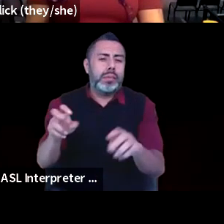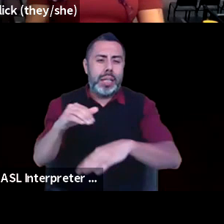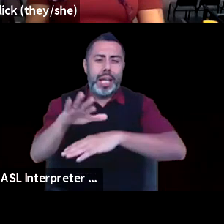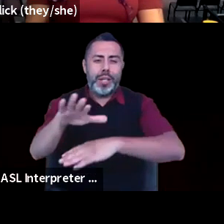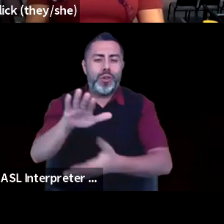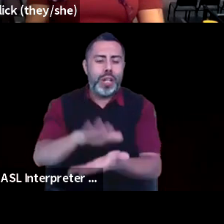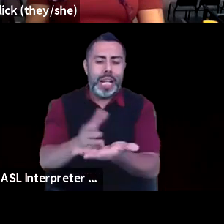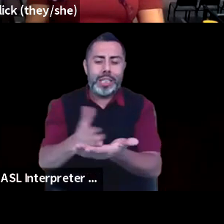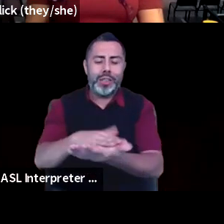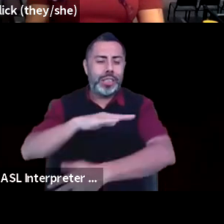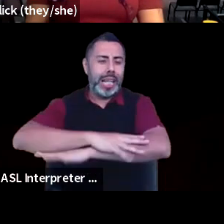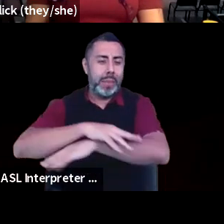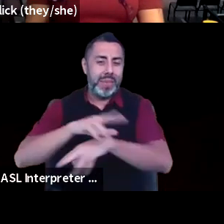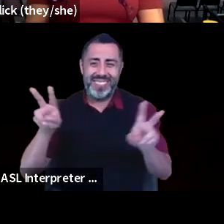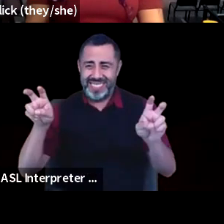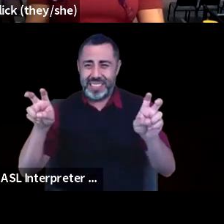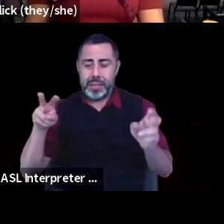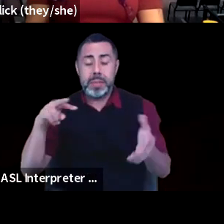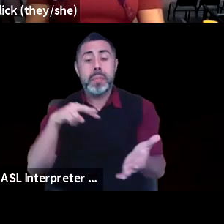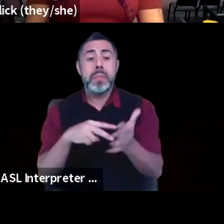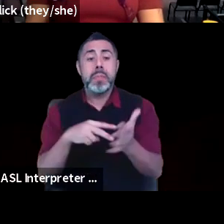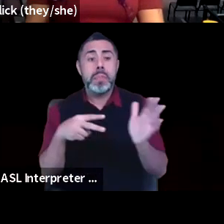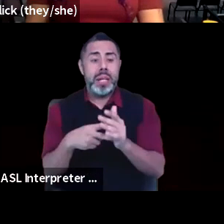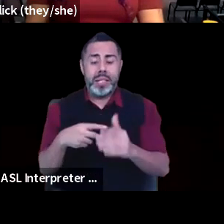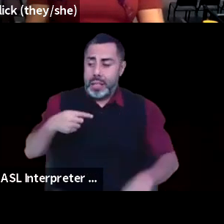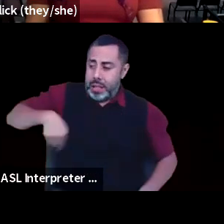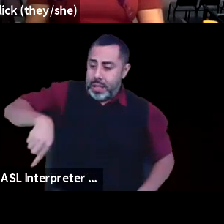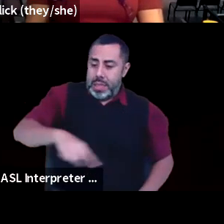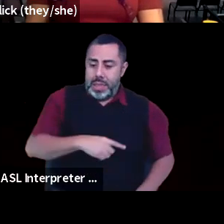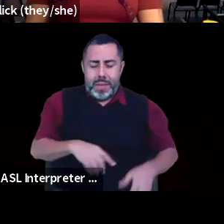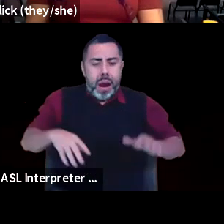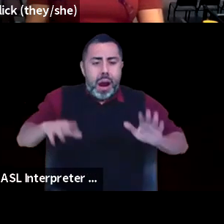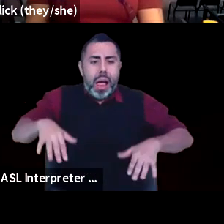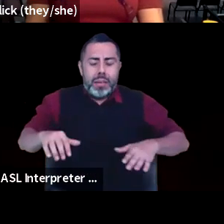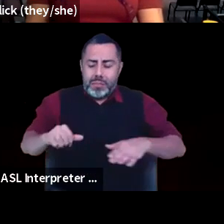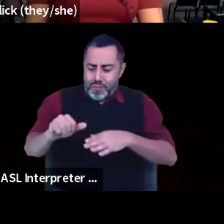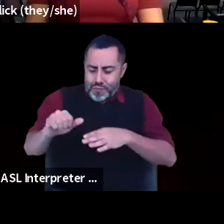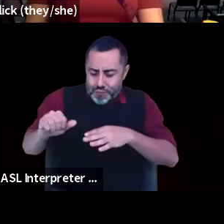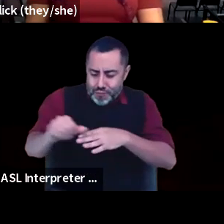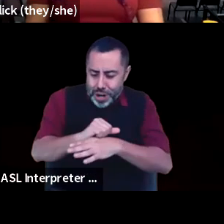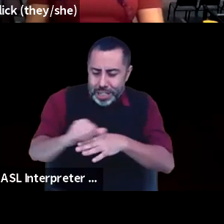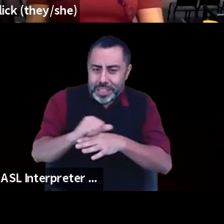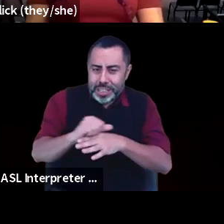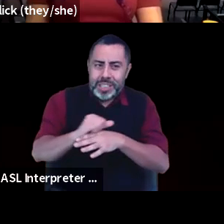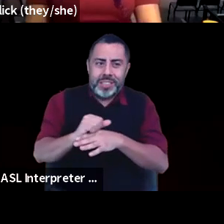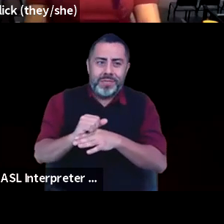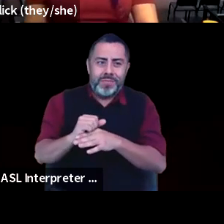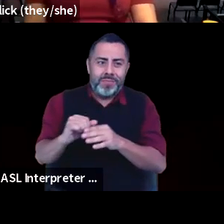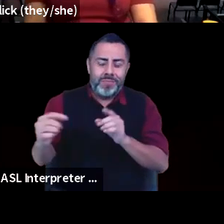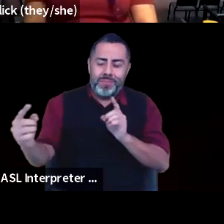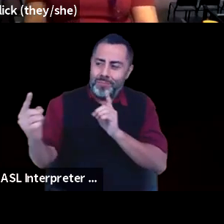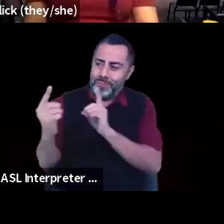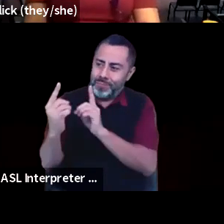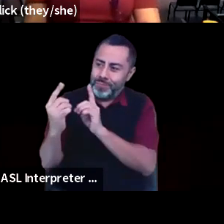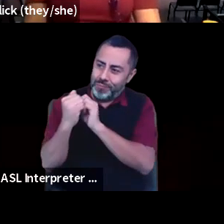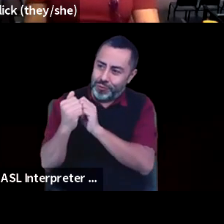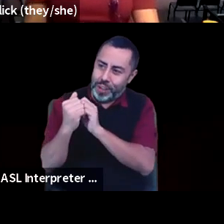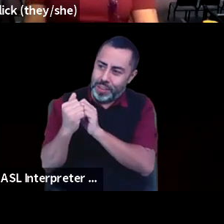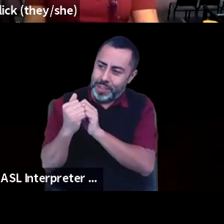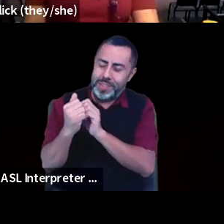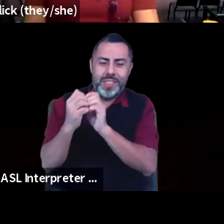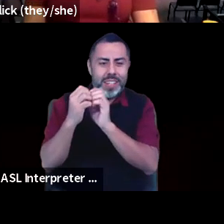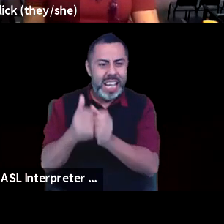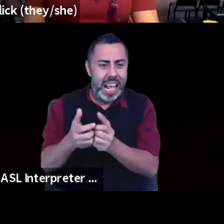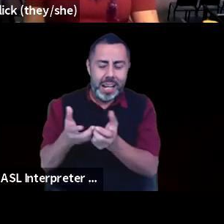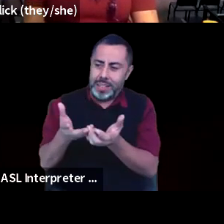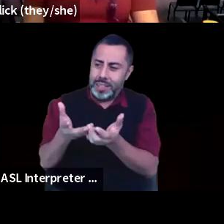aren't practicing how to be in the room with each other and how to